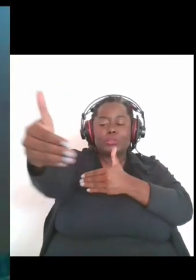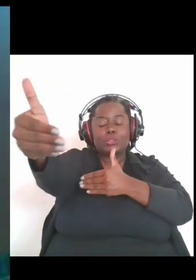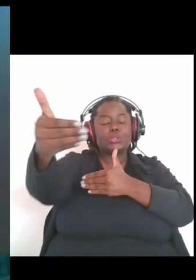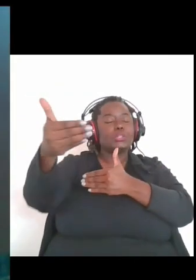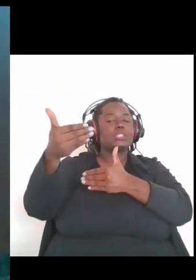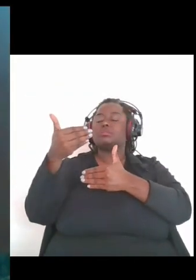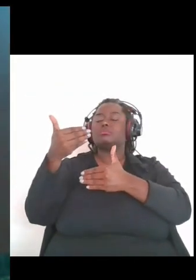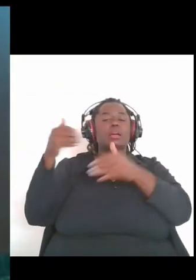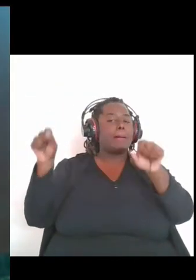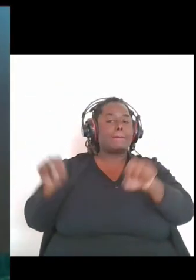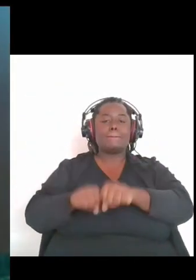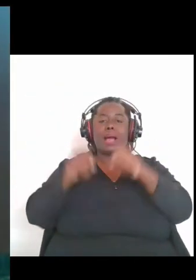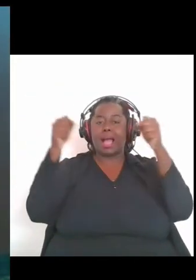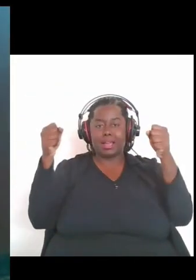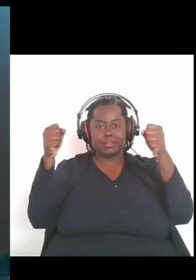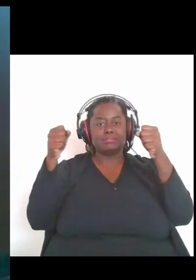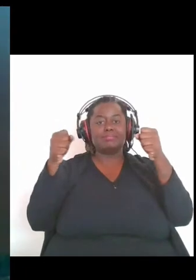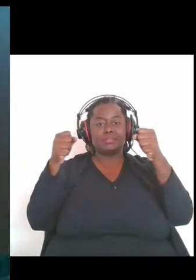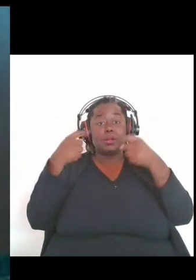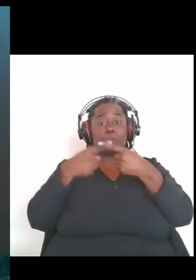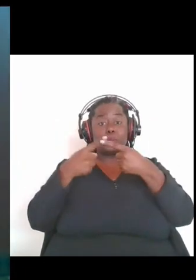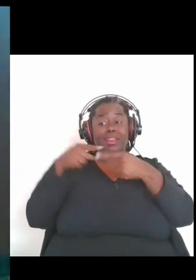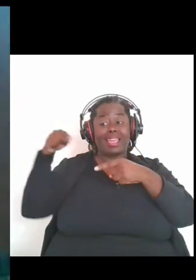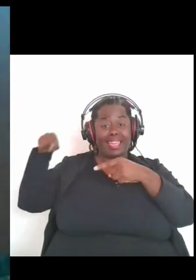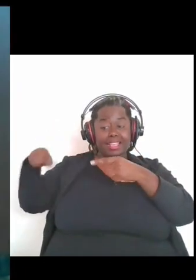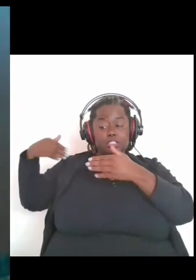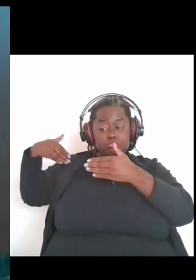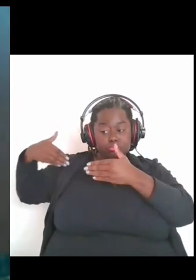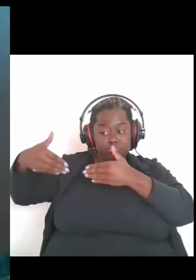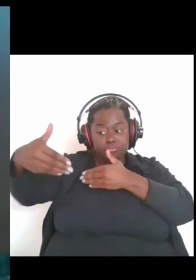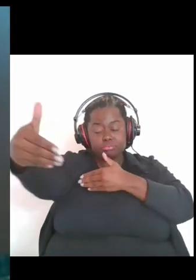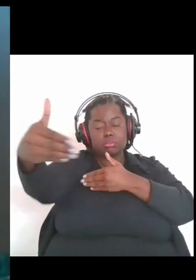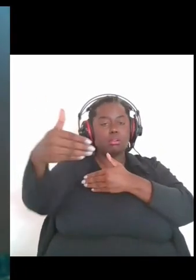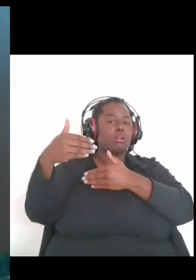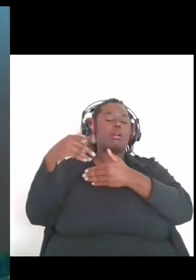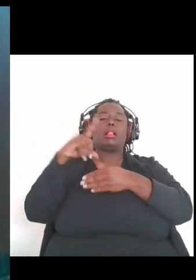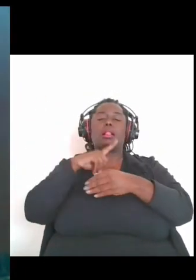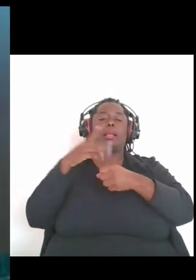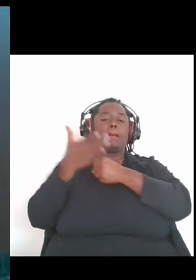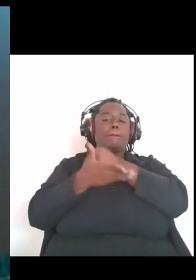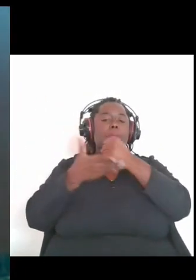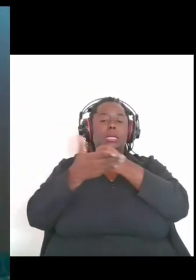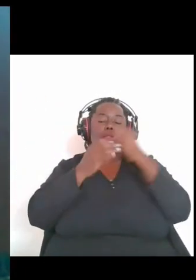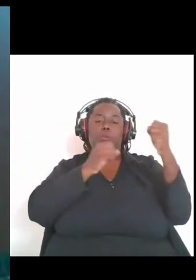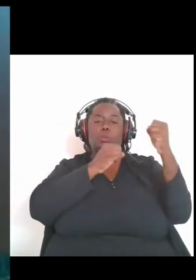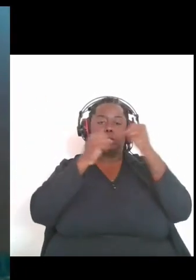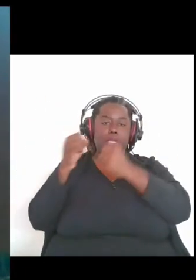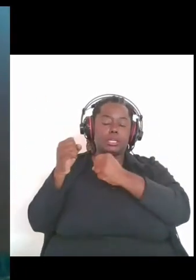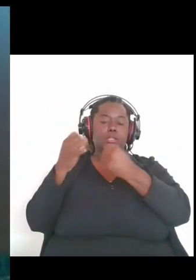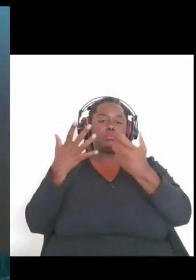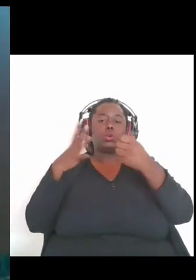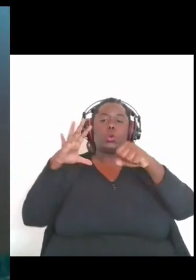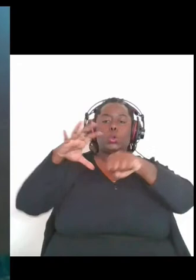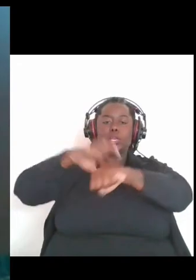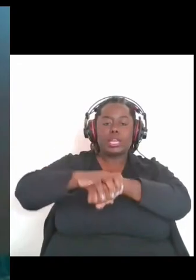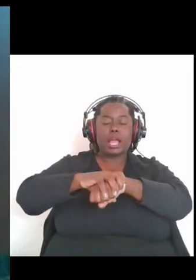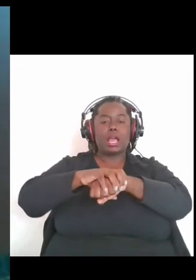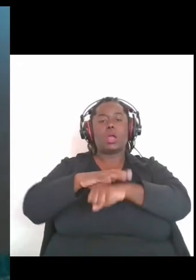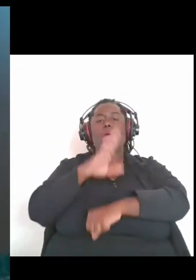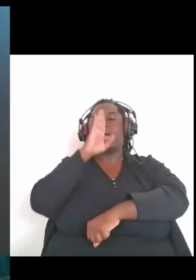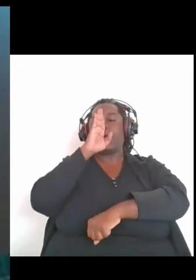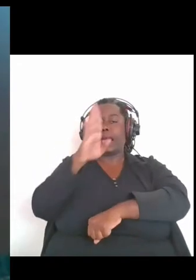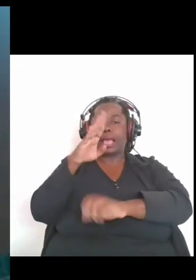time linearity is built based on power schemes they are heteronormative